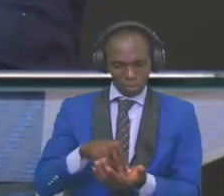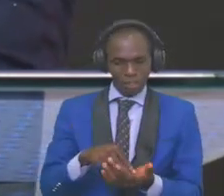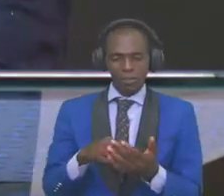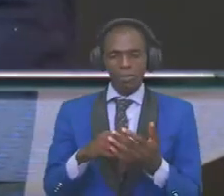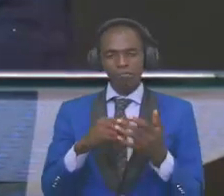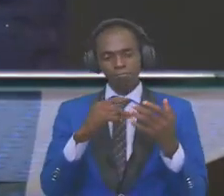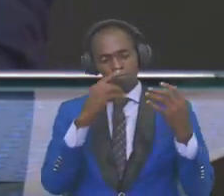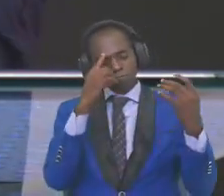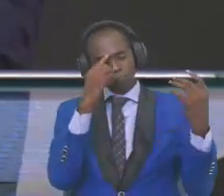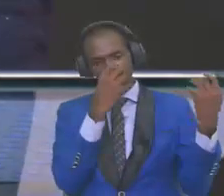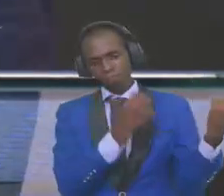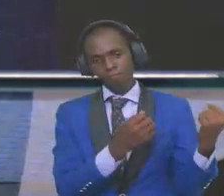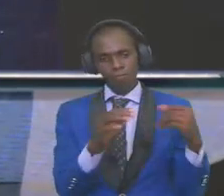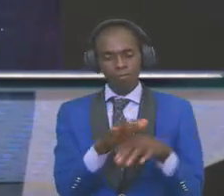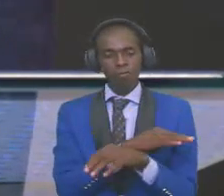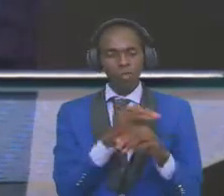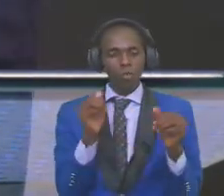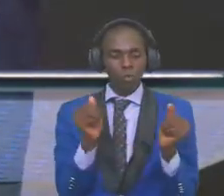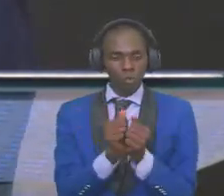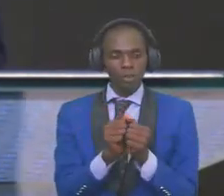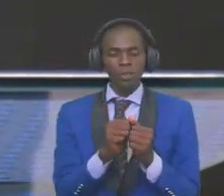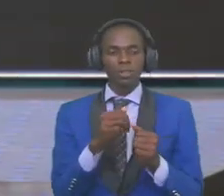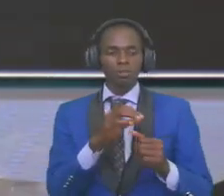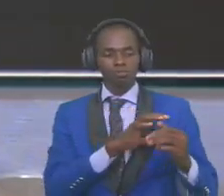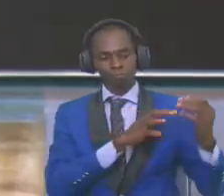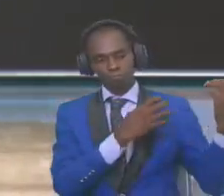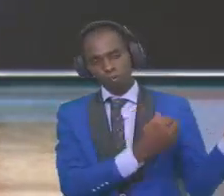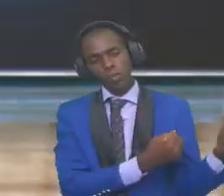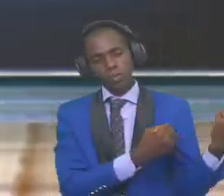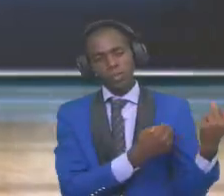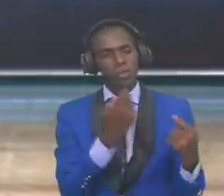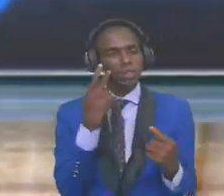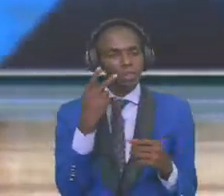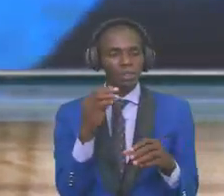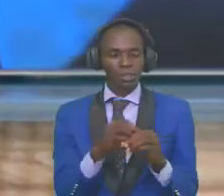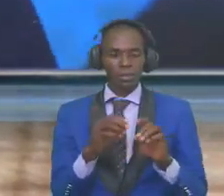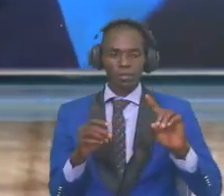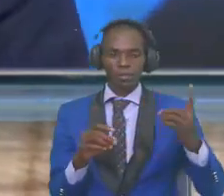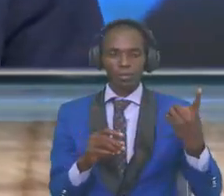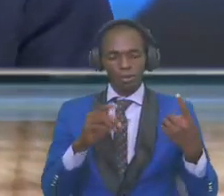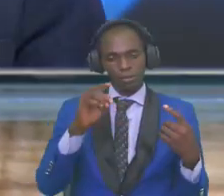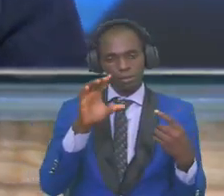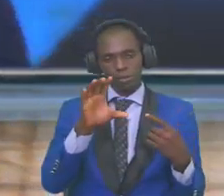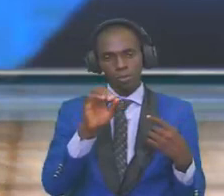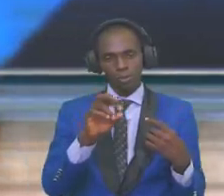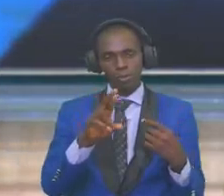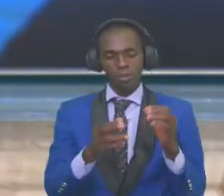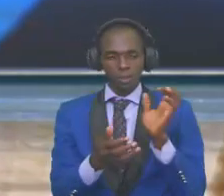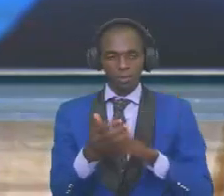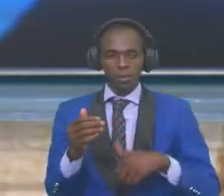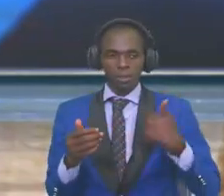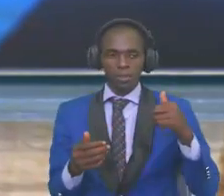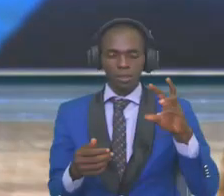faithful with fortitude. Look at that. 1 Corinthians chapter 16. We're reading from